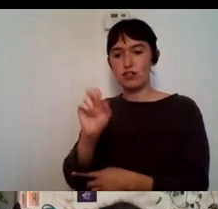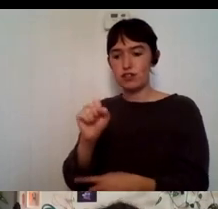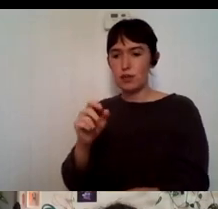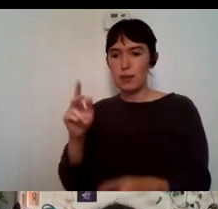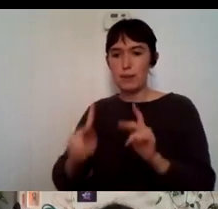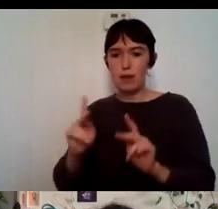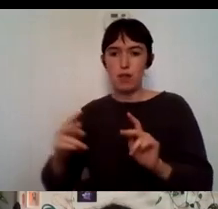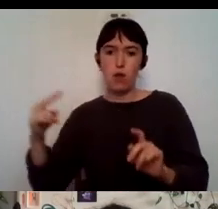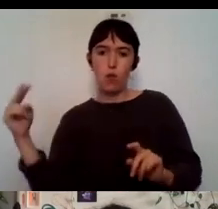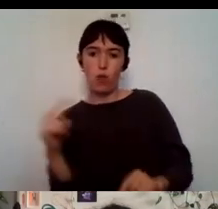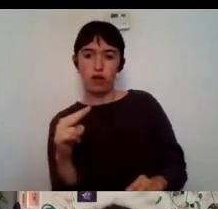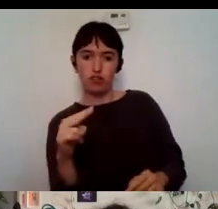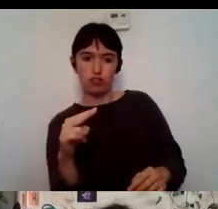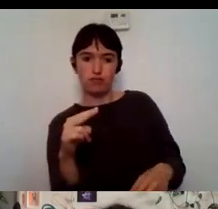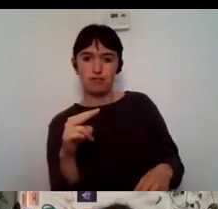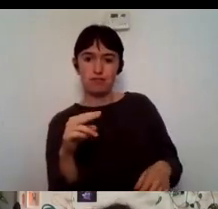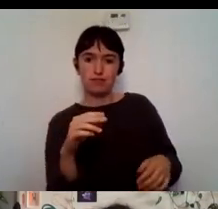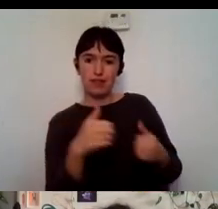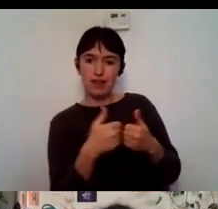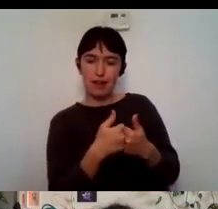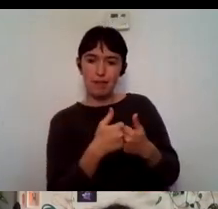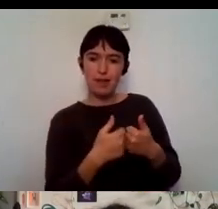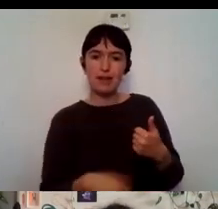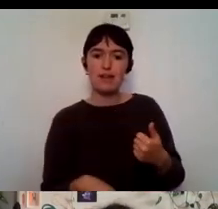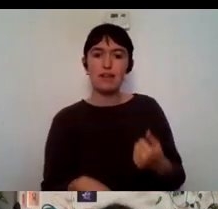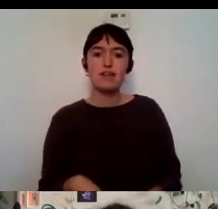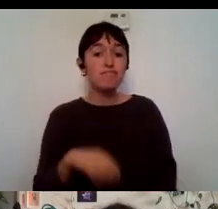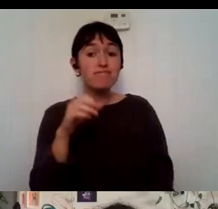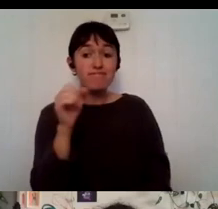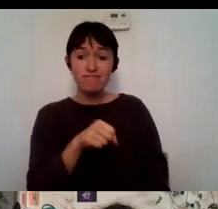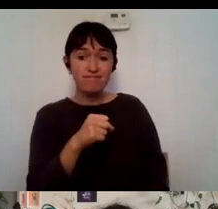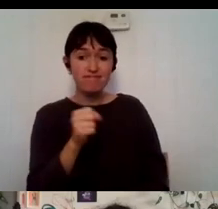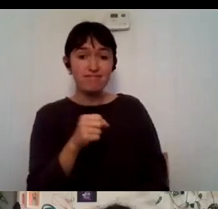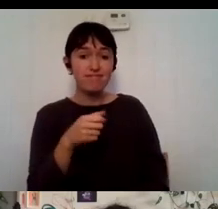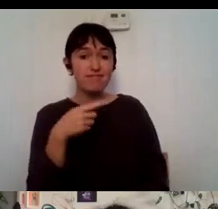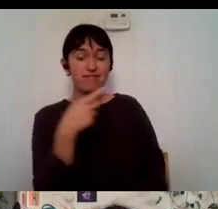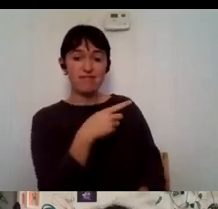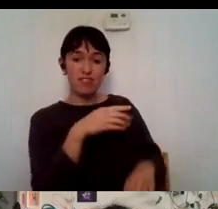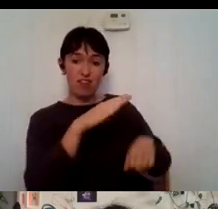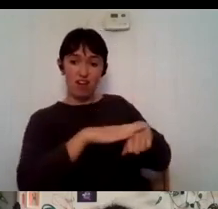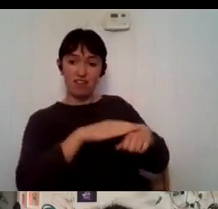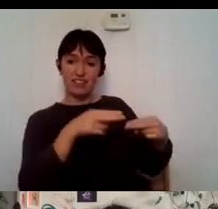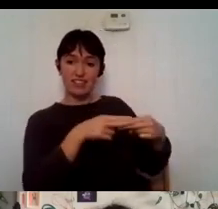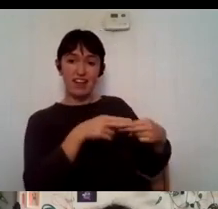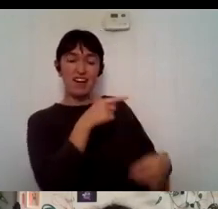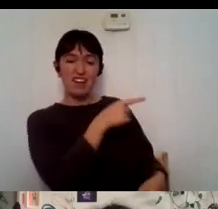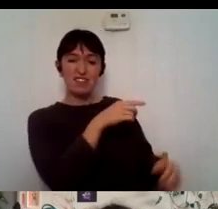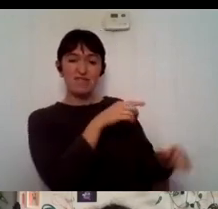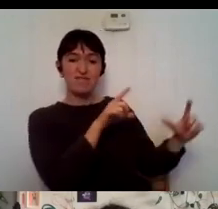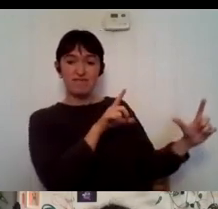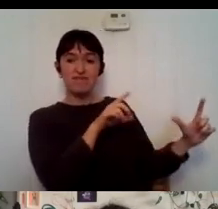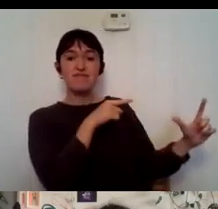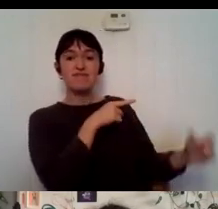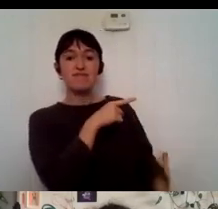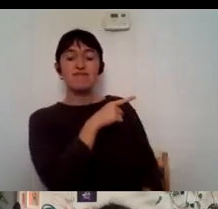losing? Hey, yes, we have. And in fact, this is exactly on this slide. So what we've